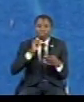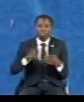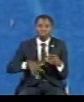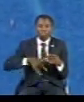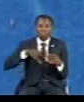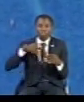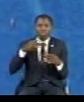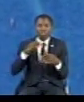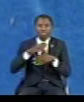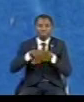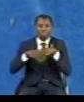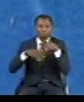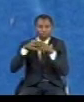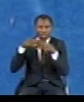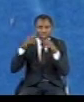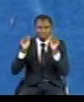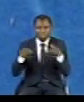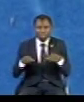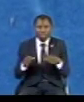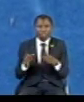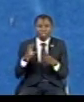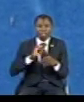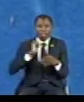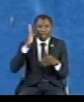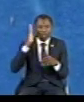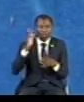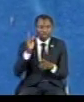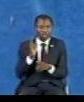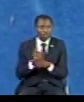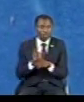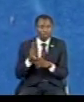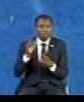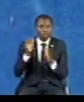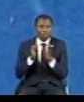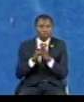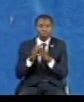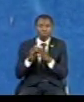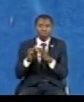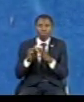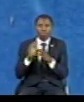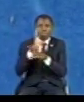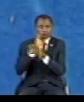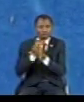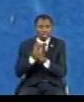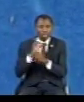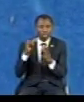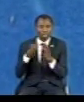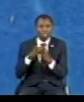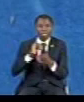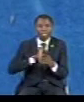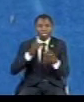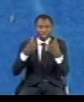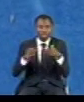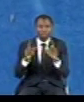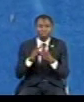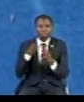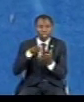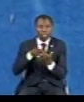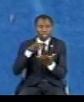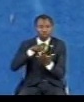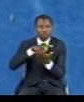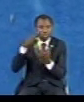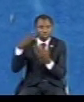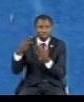I would not be happy, but I would just manage to take the food. To cut the whole thing short, I came to this program, and then as the